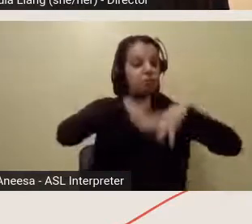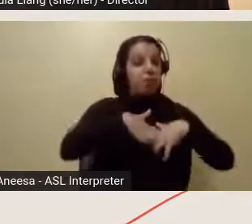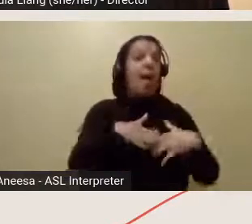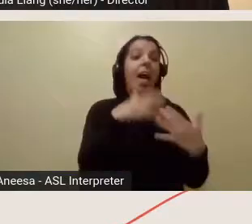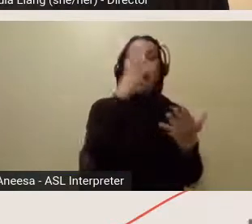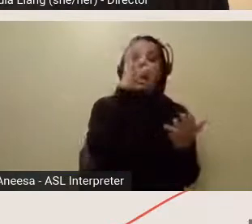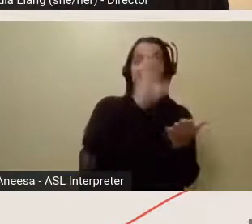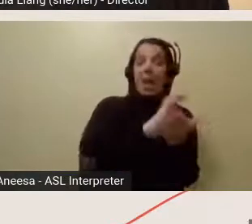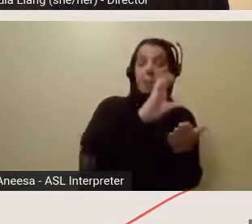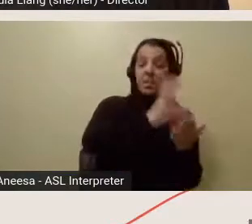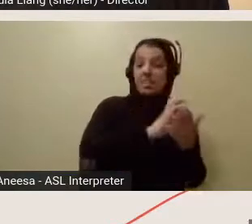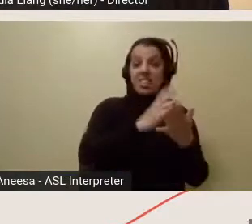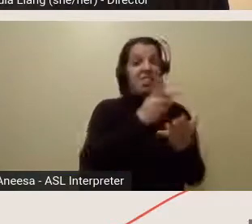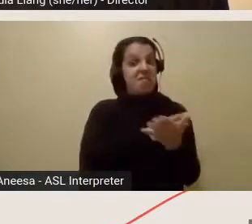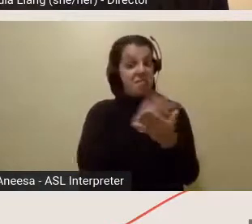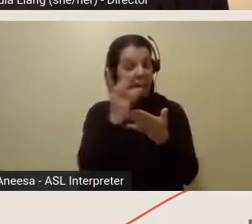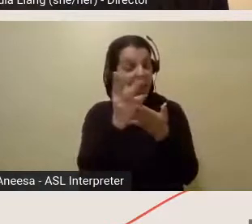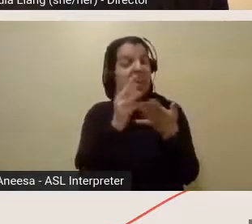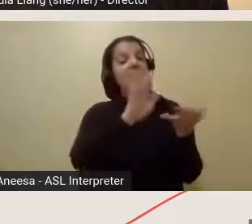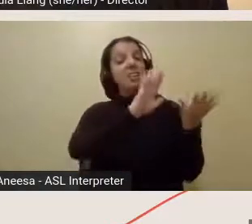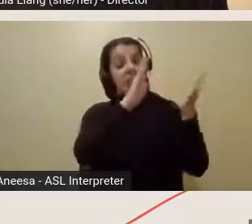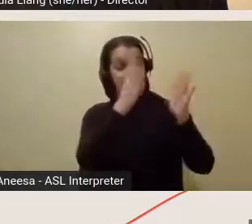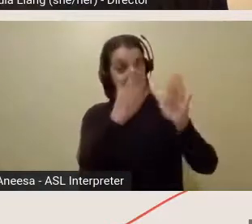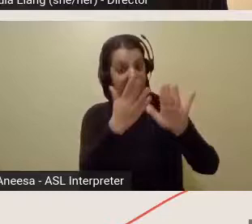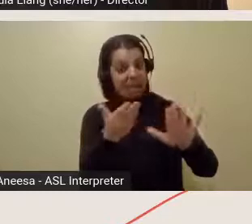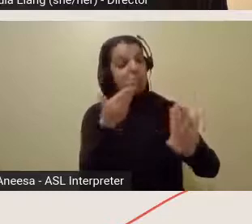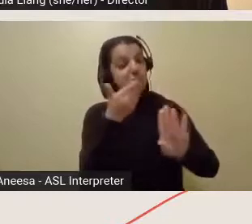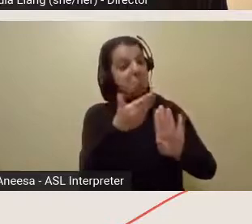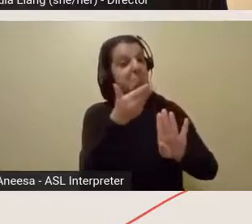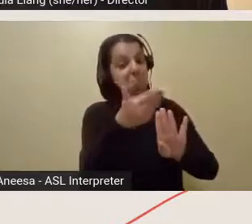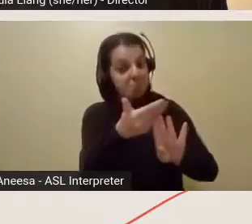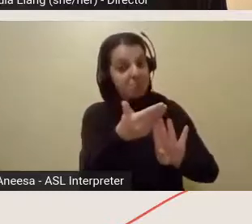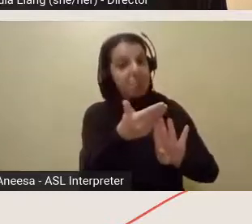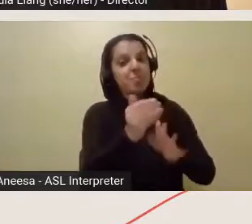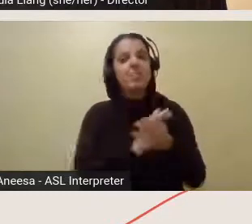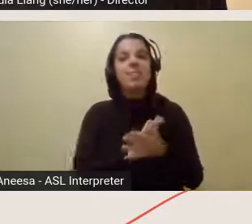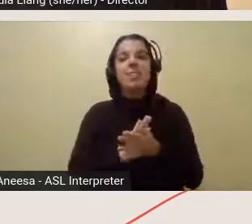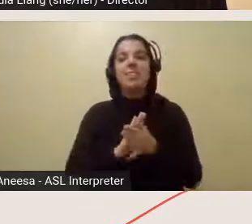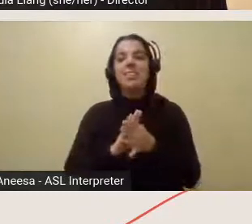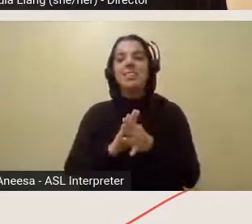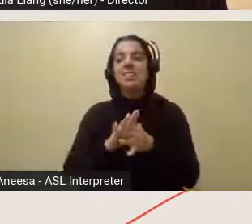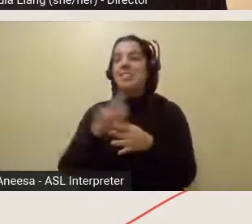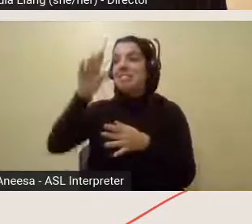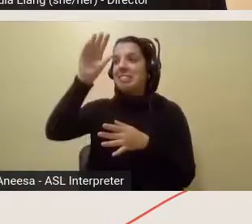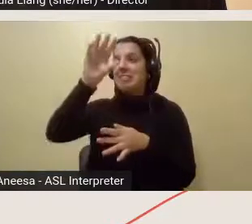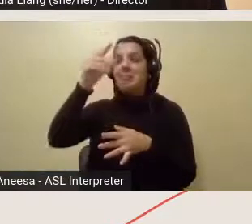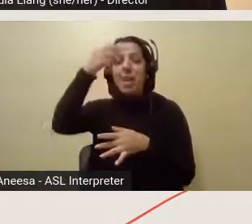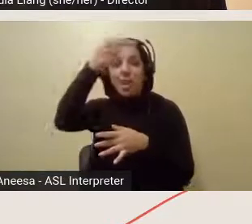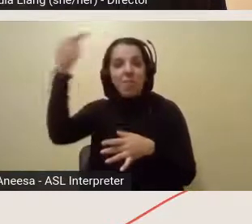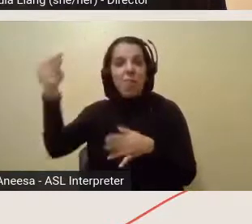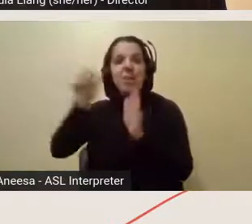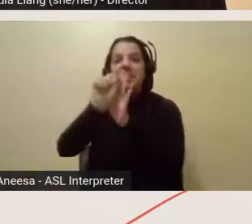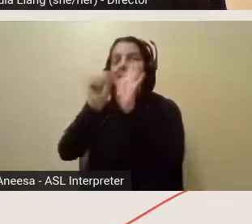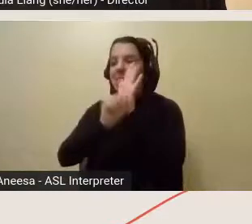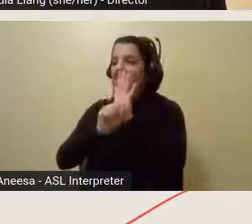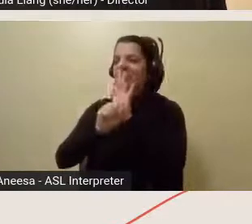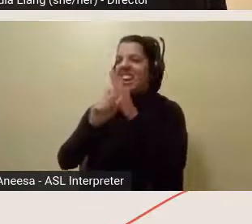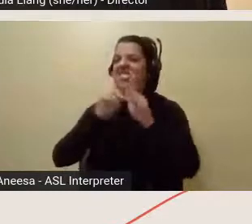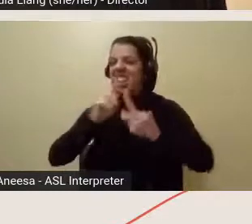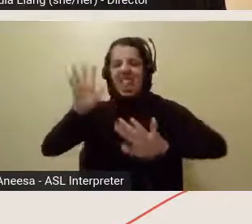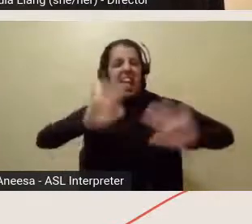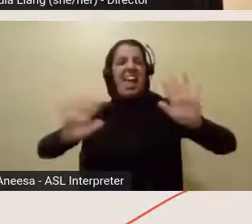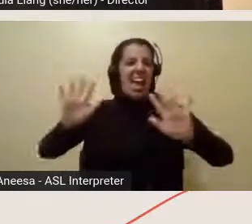of collapse. Capitalism is failing and dying. You know, the state is kind of flailing its limbs